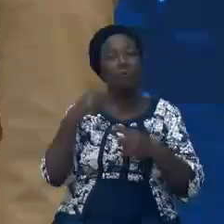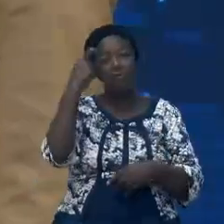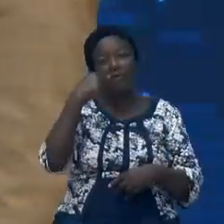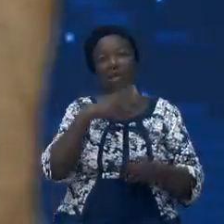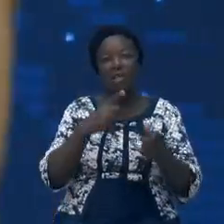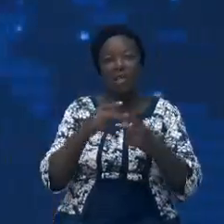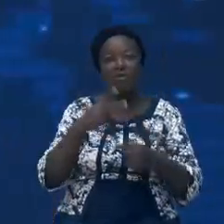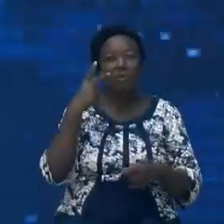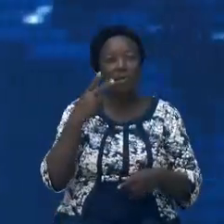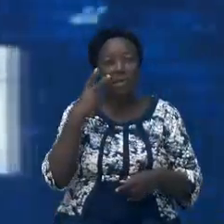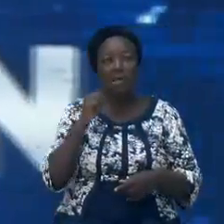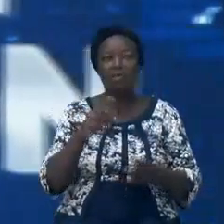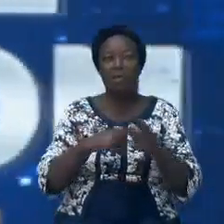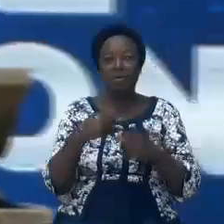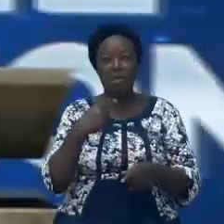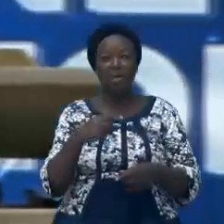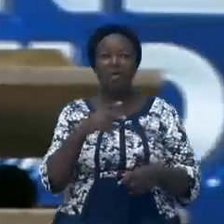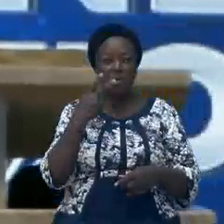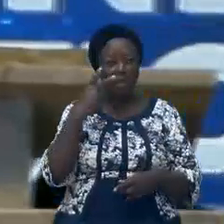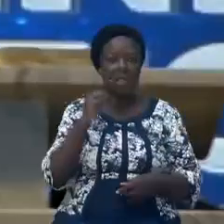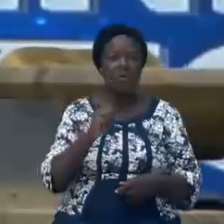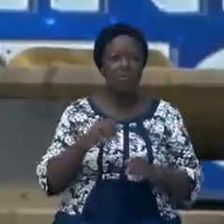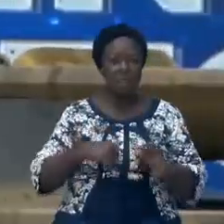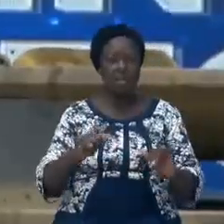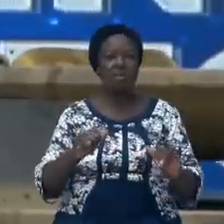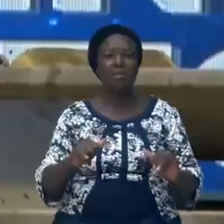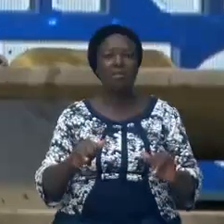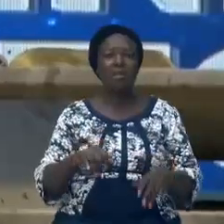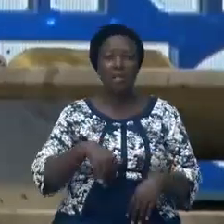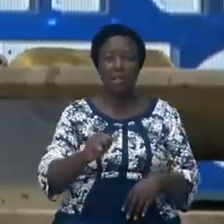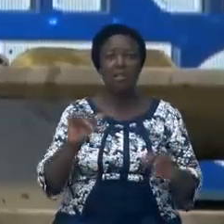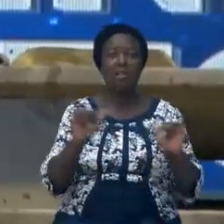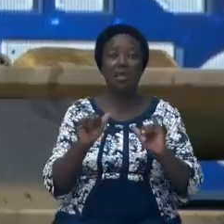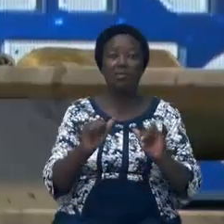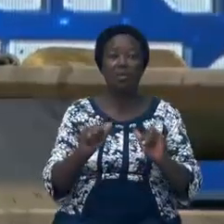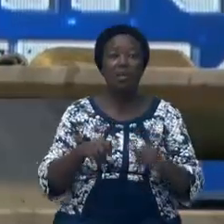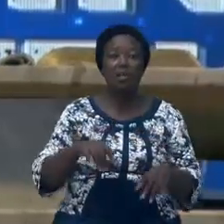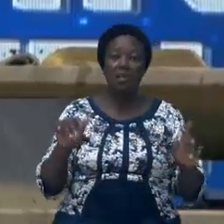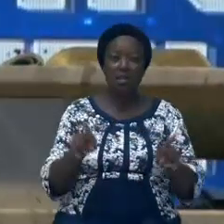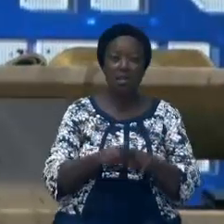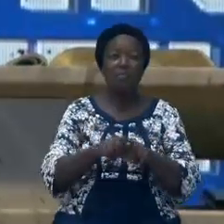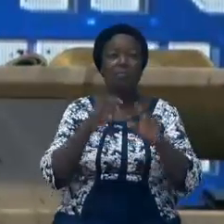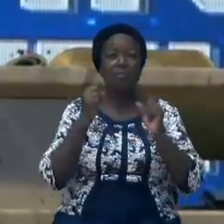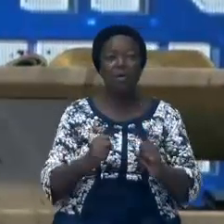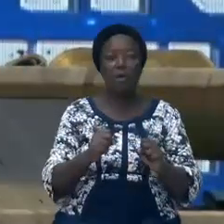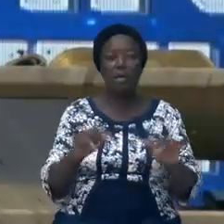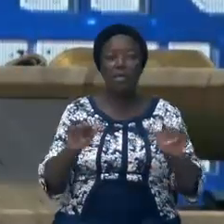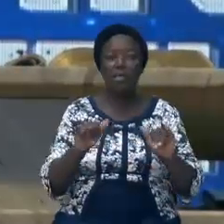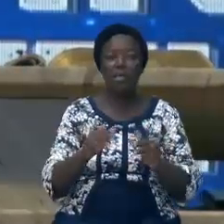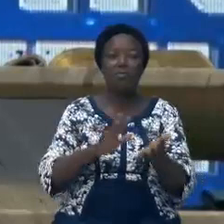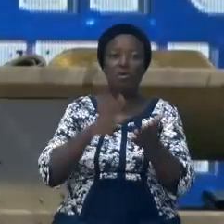eternity. We'll see him face to face. You'll see it. You'll say you're still the same. The same